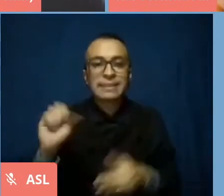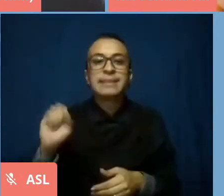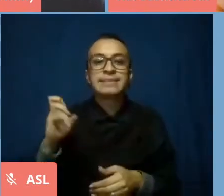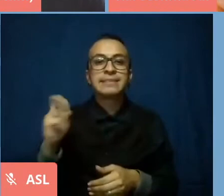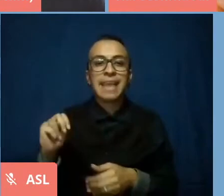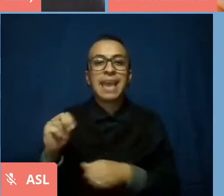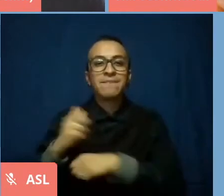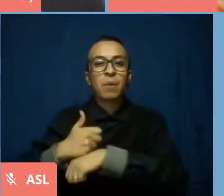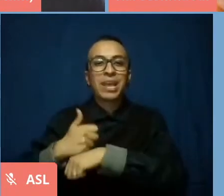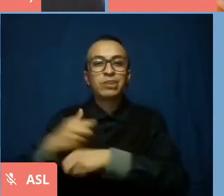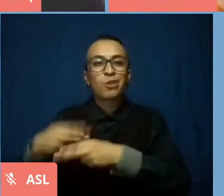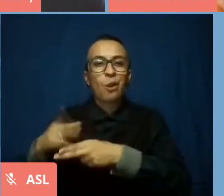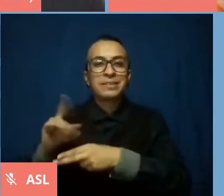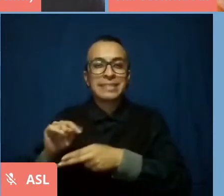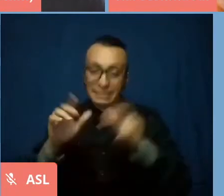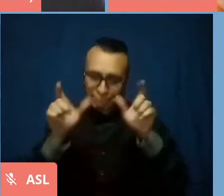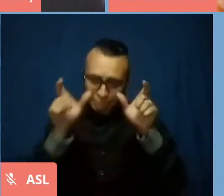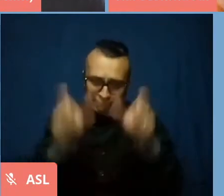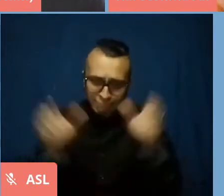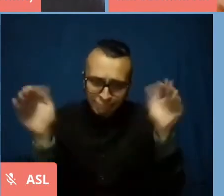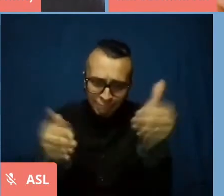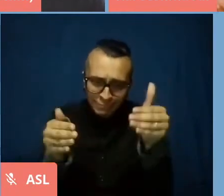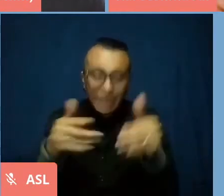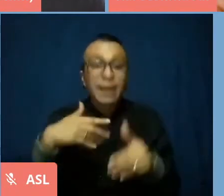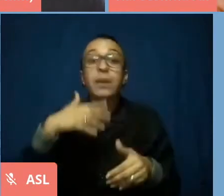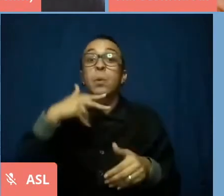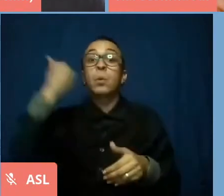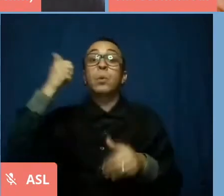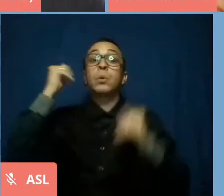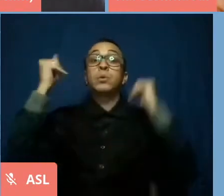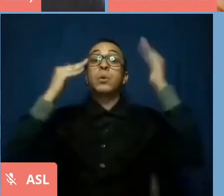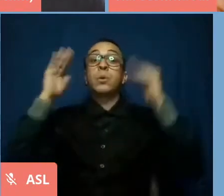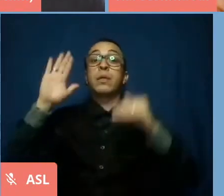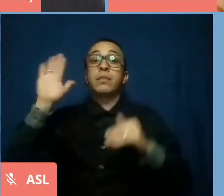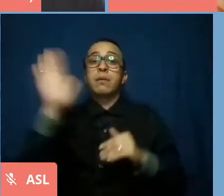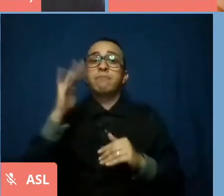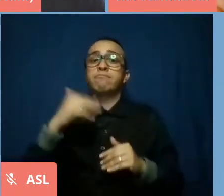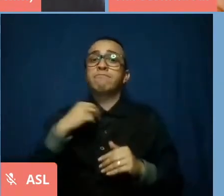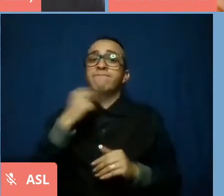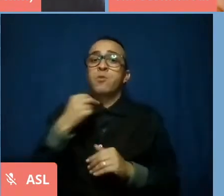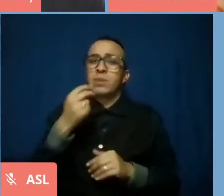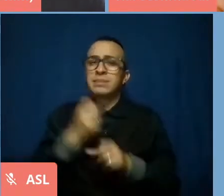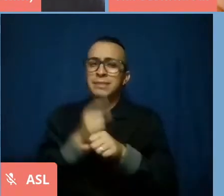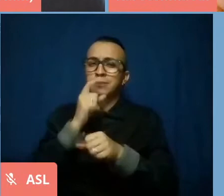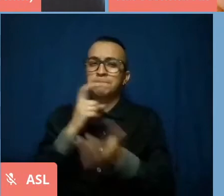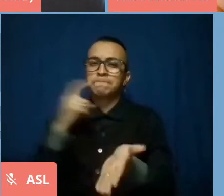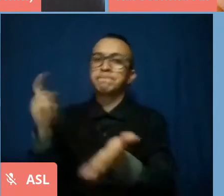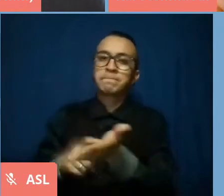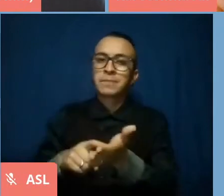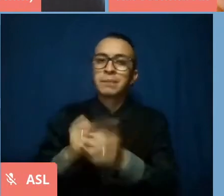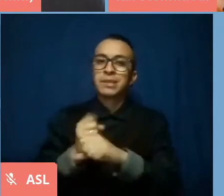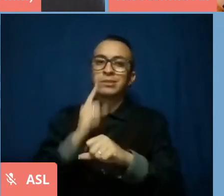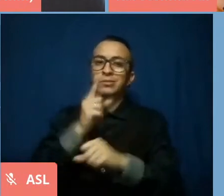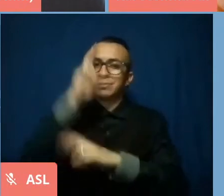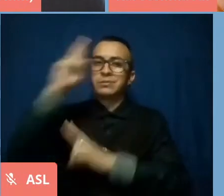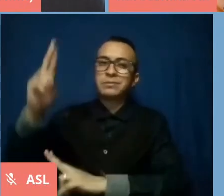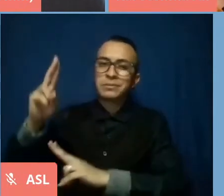always keeping the voices of older adults at the forefront of any decisions that are made and changes that are made.